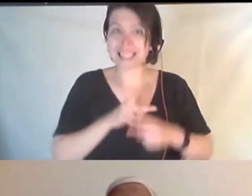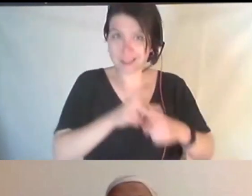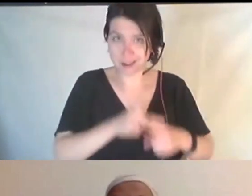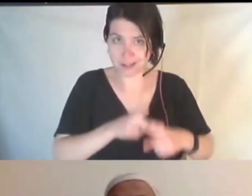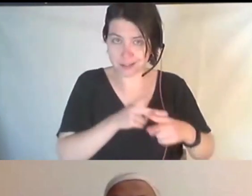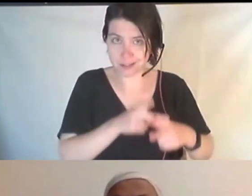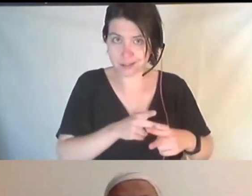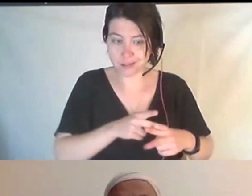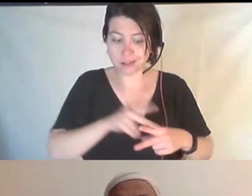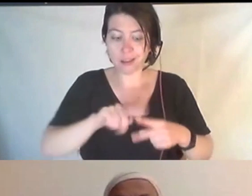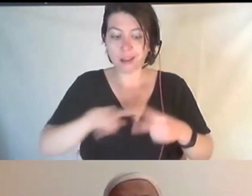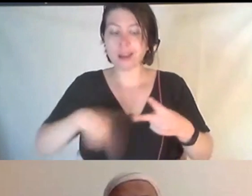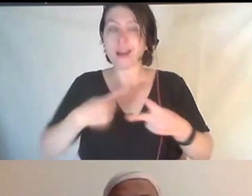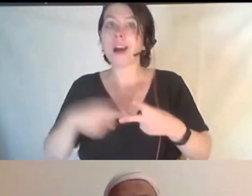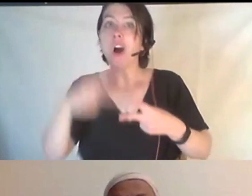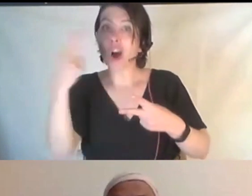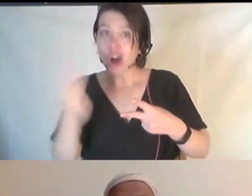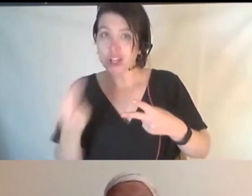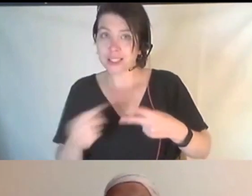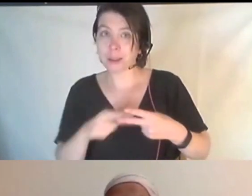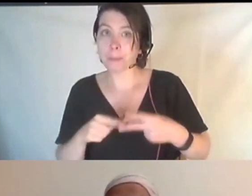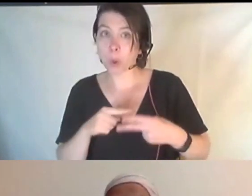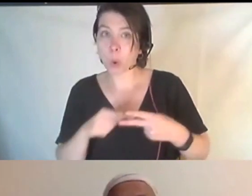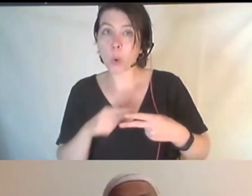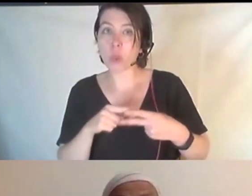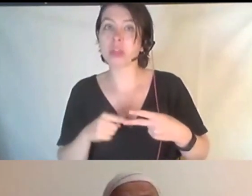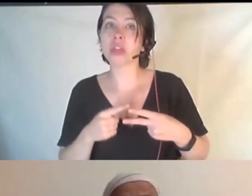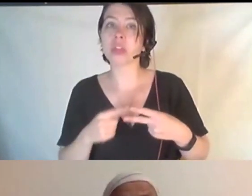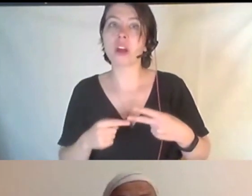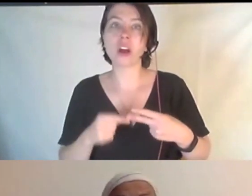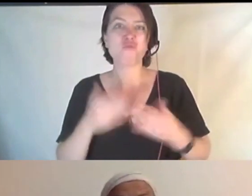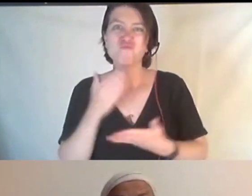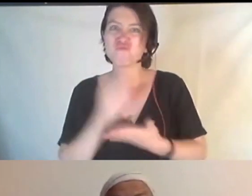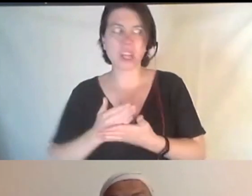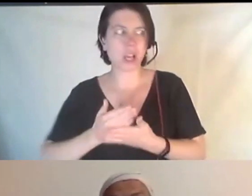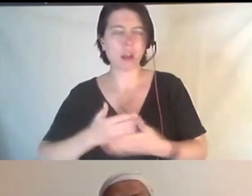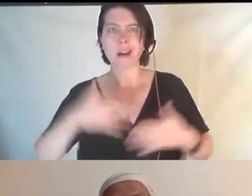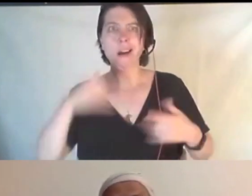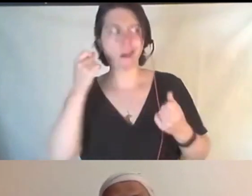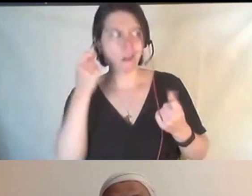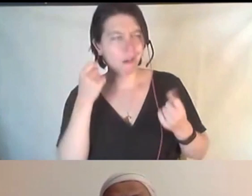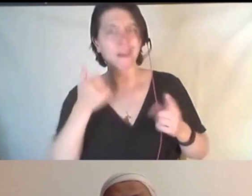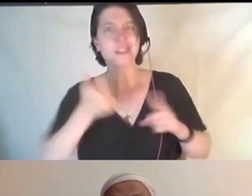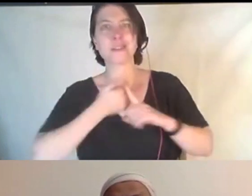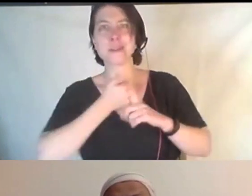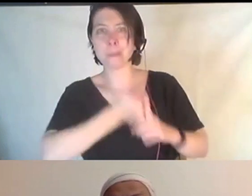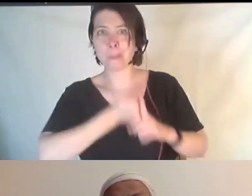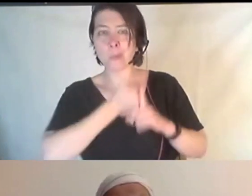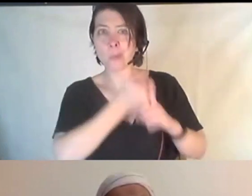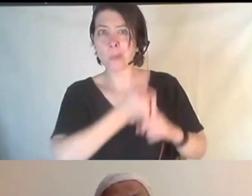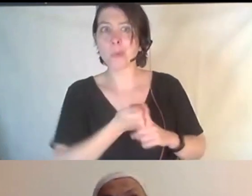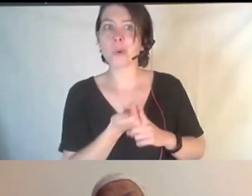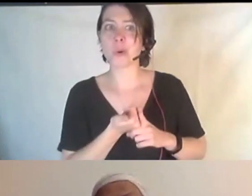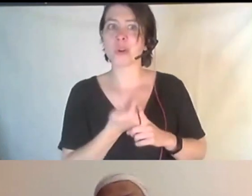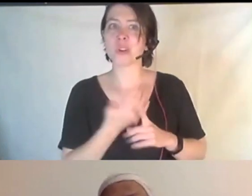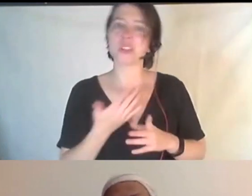we've had the phenomenal understanding and support and excitement that Naina's work produced by other